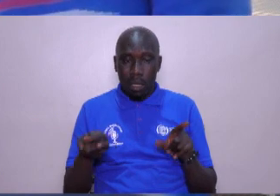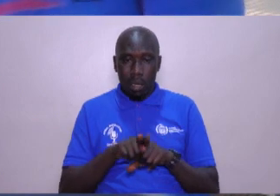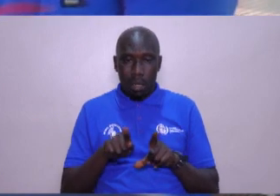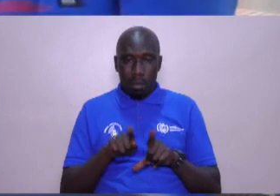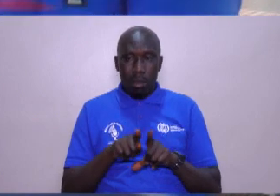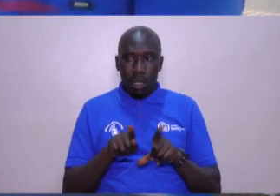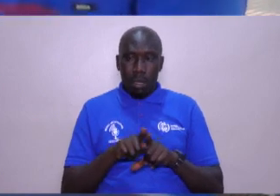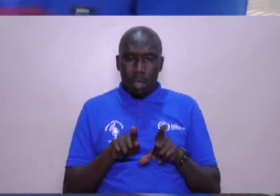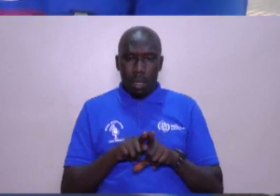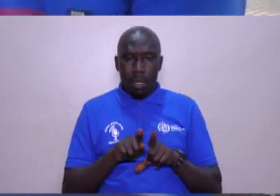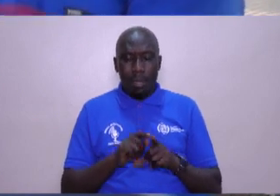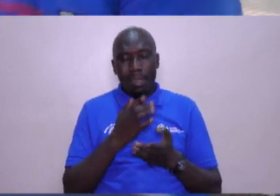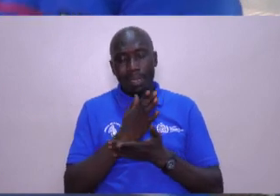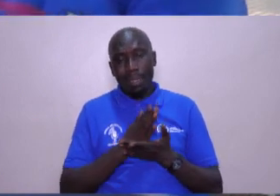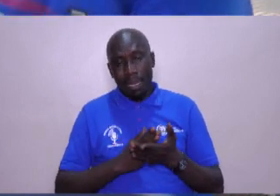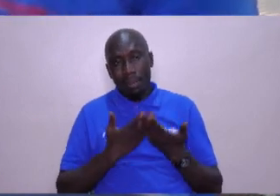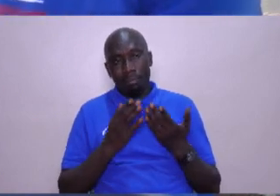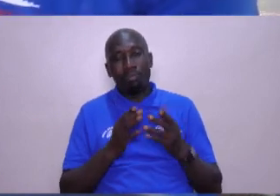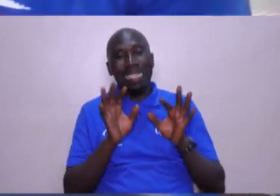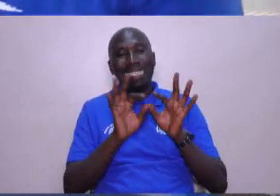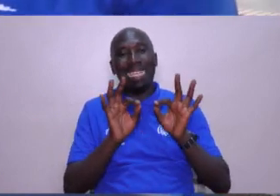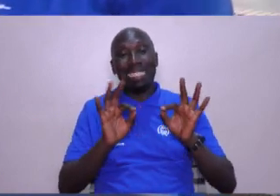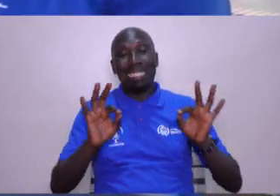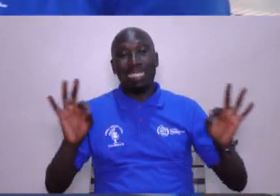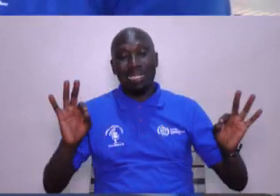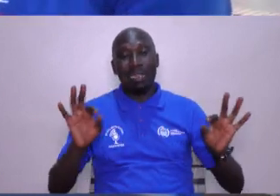also some text,